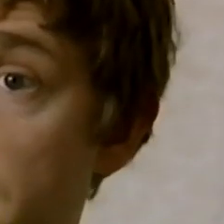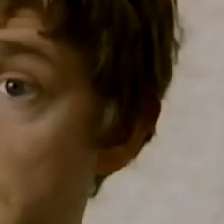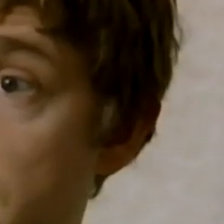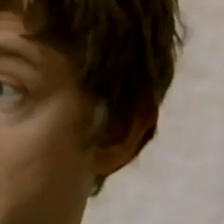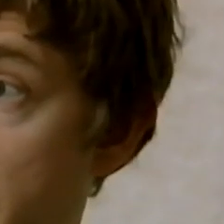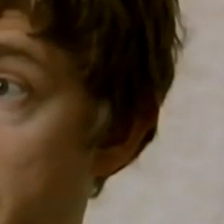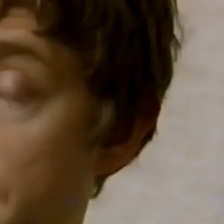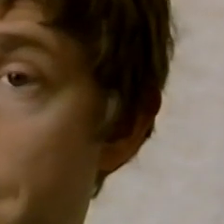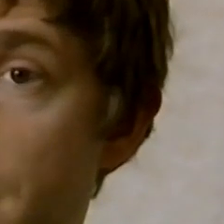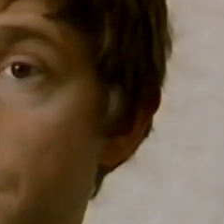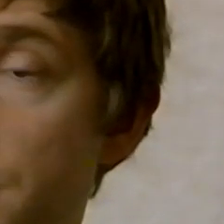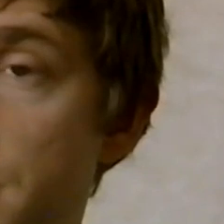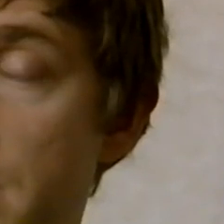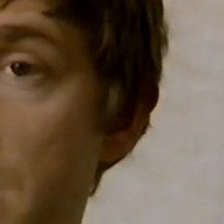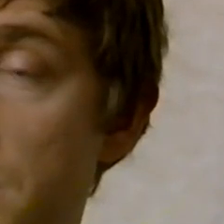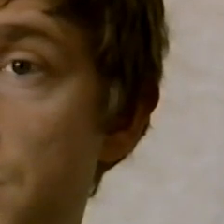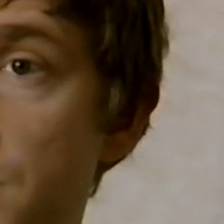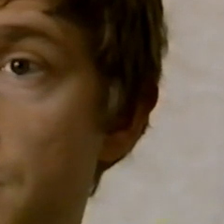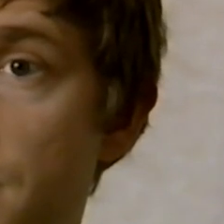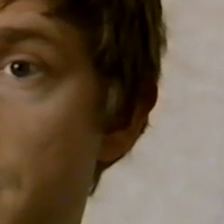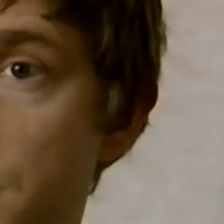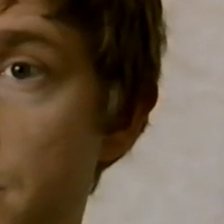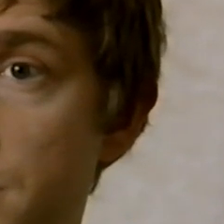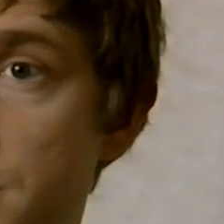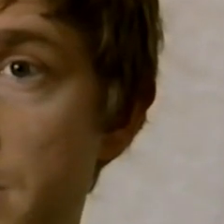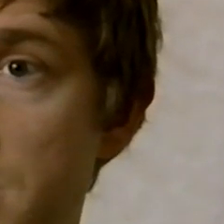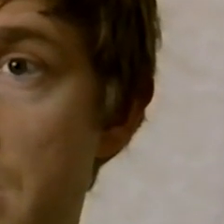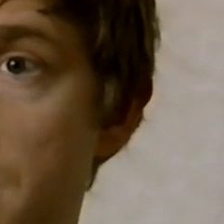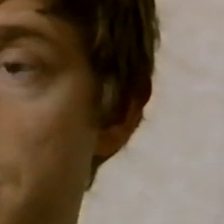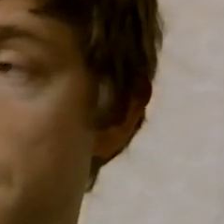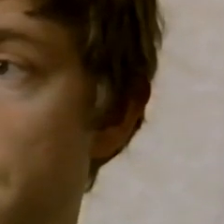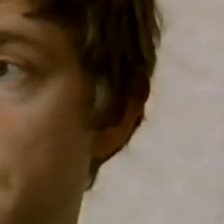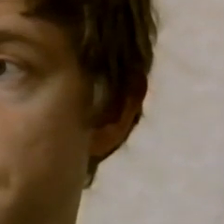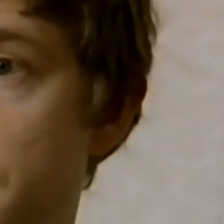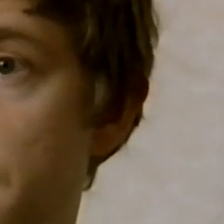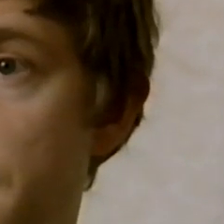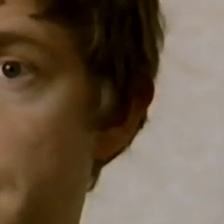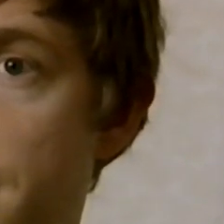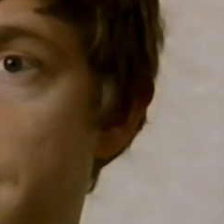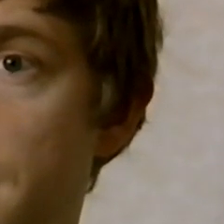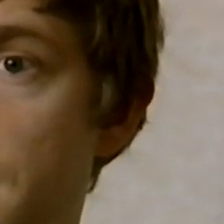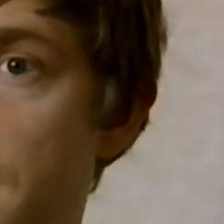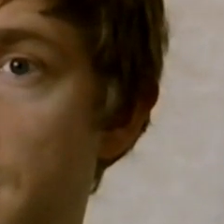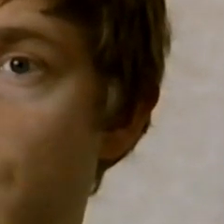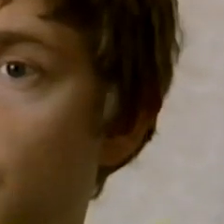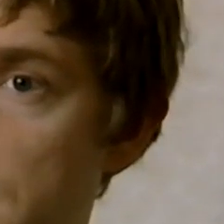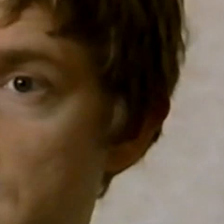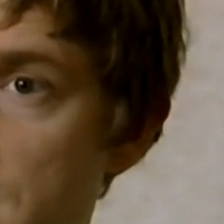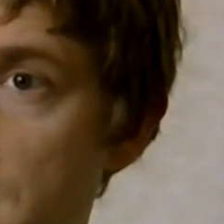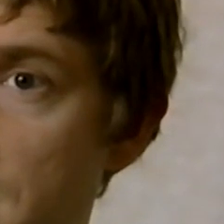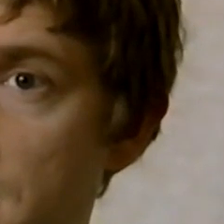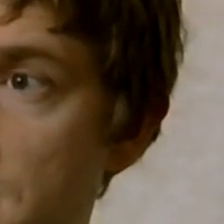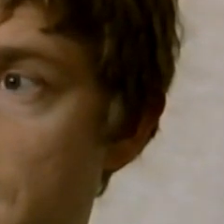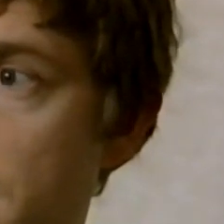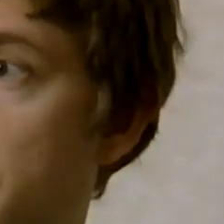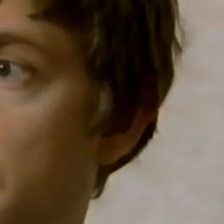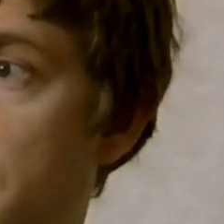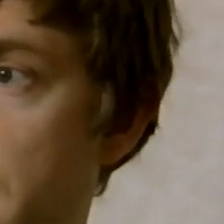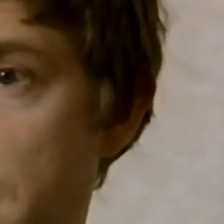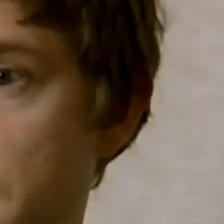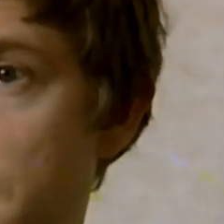I'm a sales rep, which means that my job is to speak to clients on the phone about quantity and